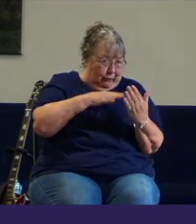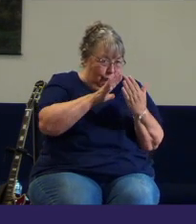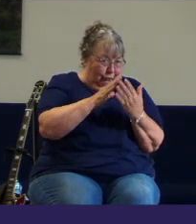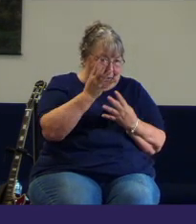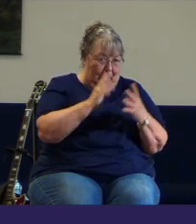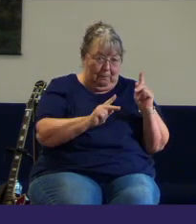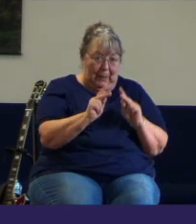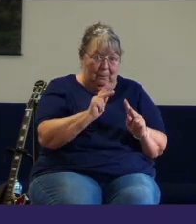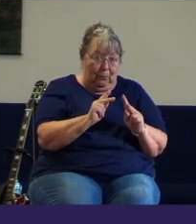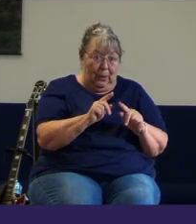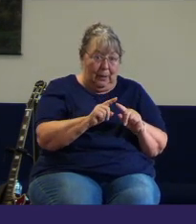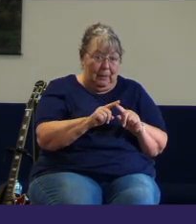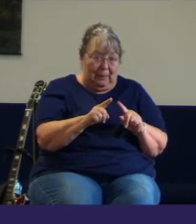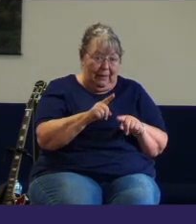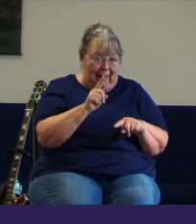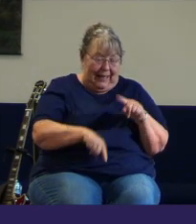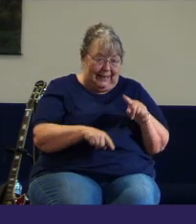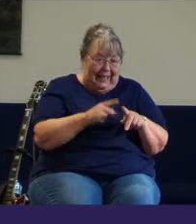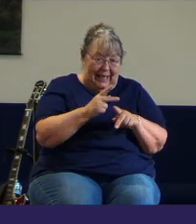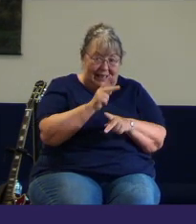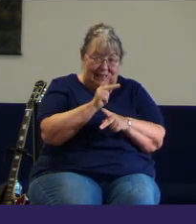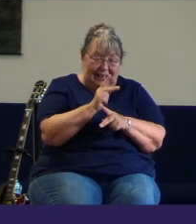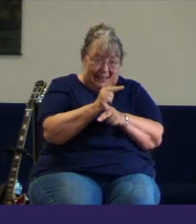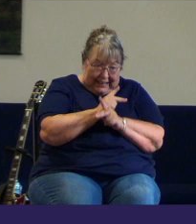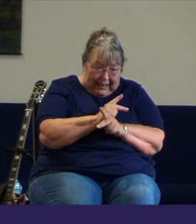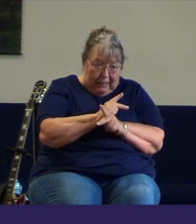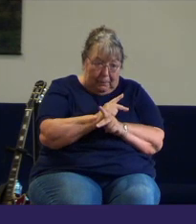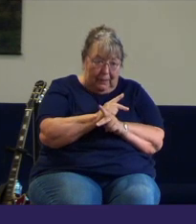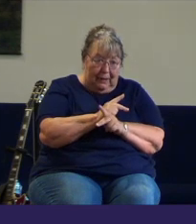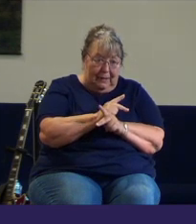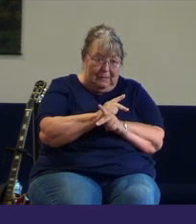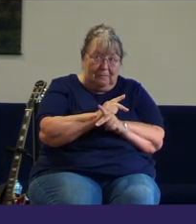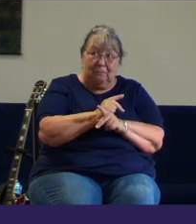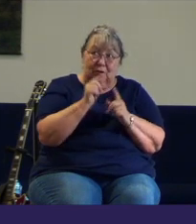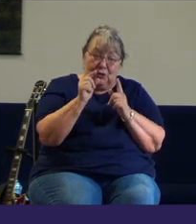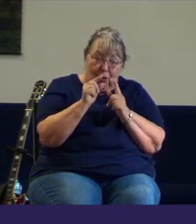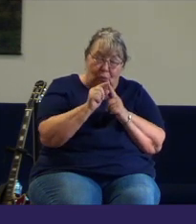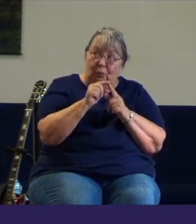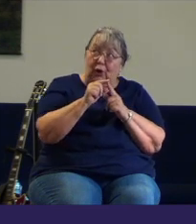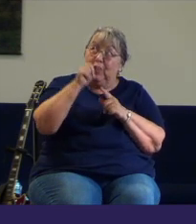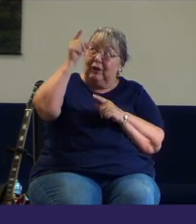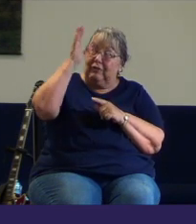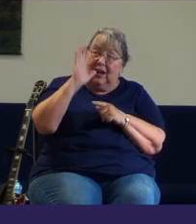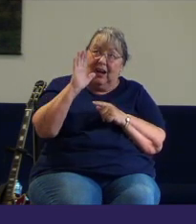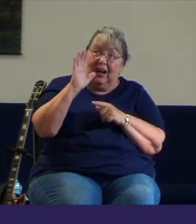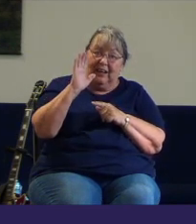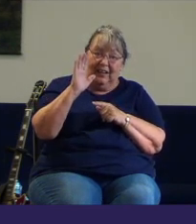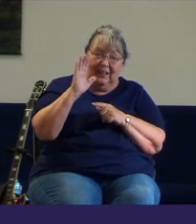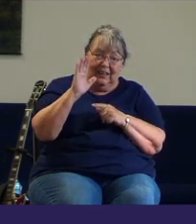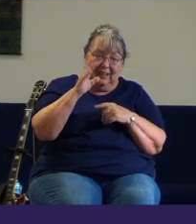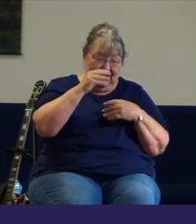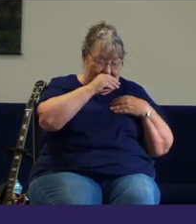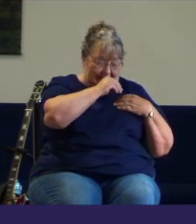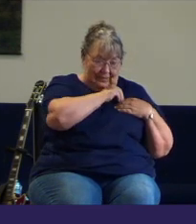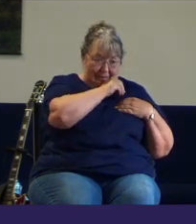know that, but I can't hold it in anymore. I can't hold it in. I need to tell someone.